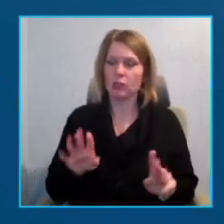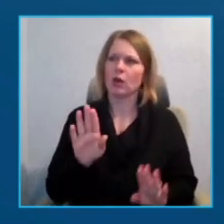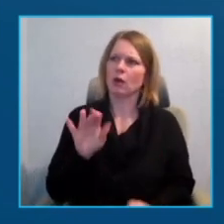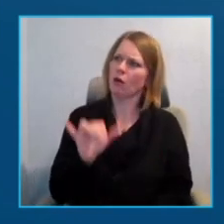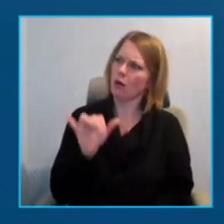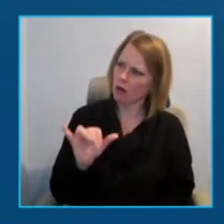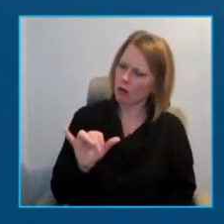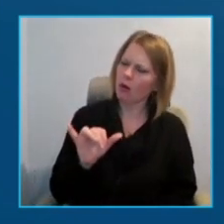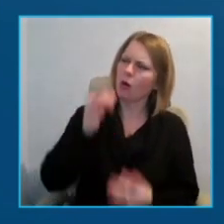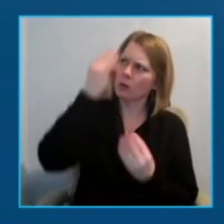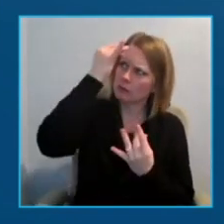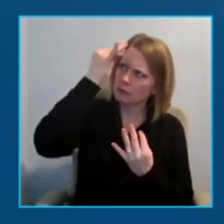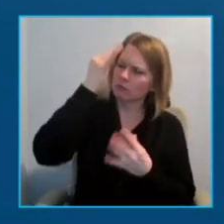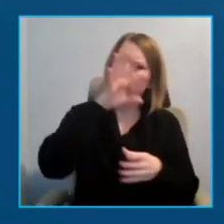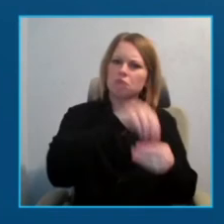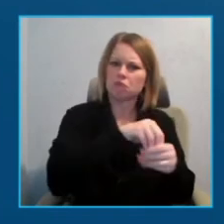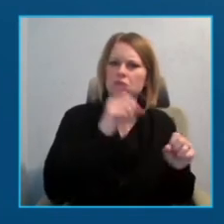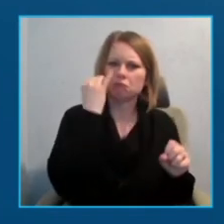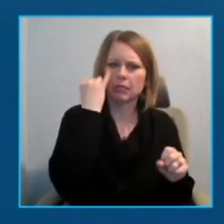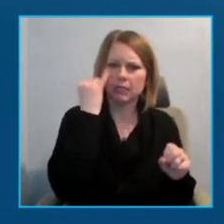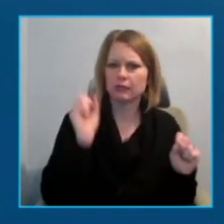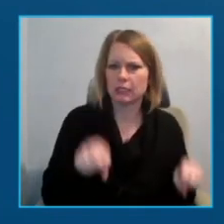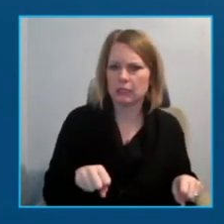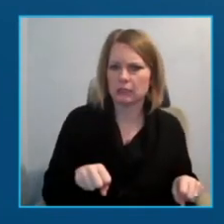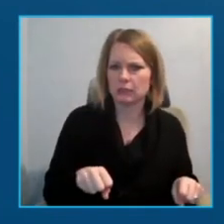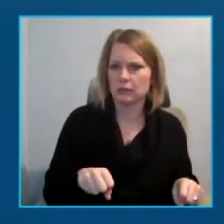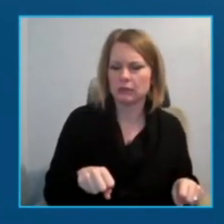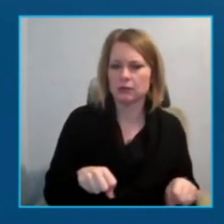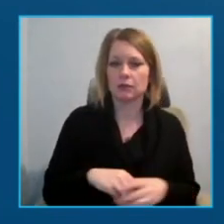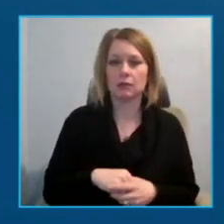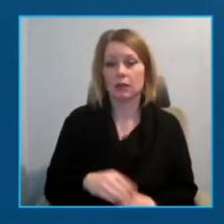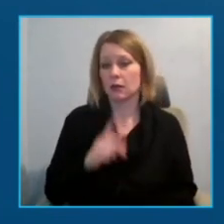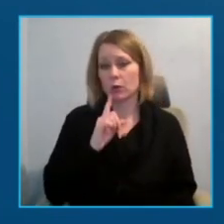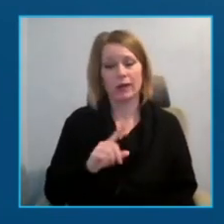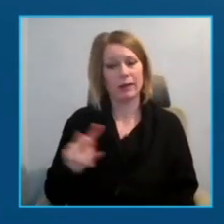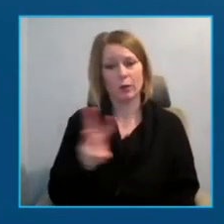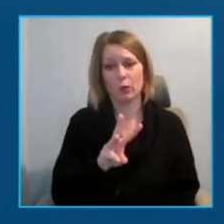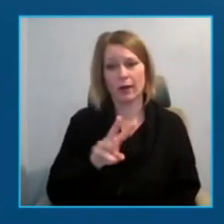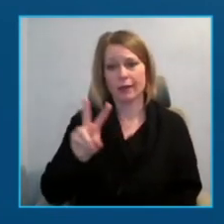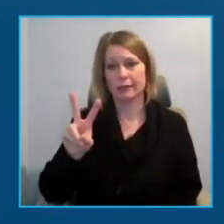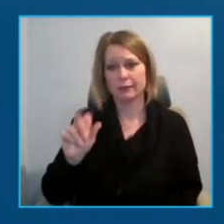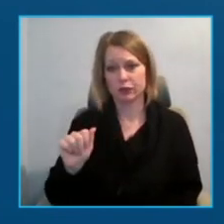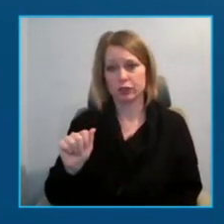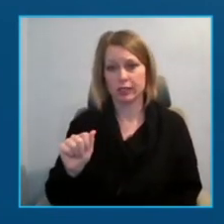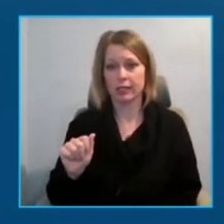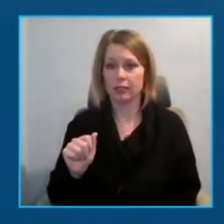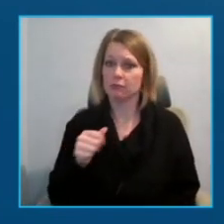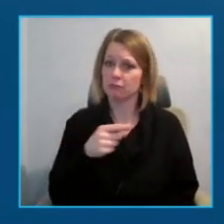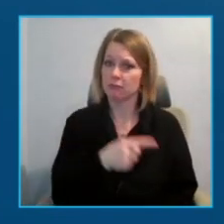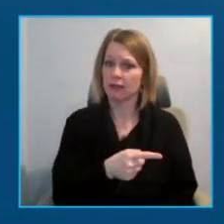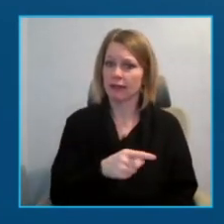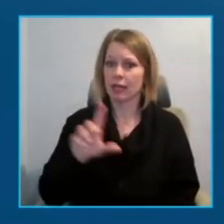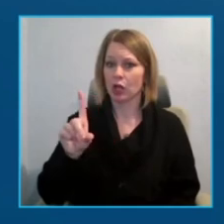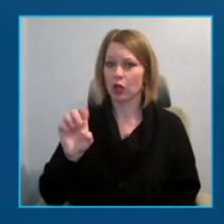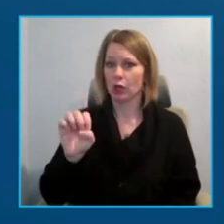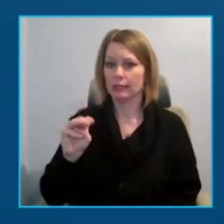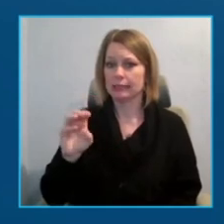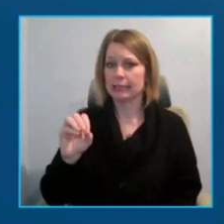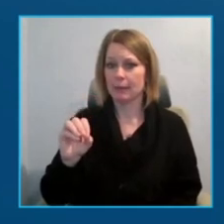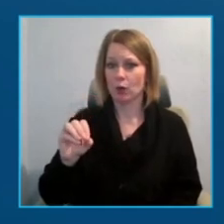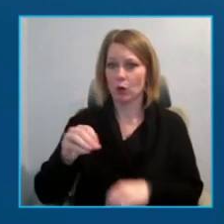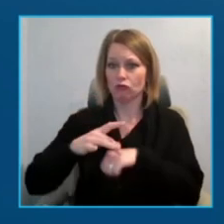plan. You know, I think it's fair to note that West Virginia has a demographic that is not the same as every